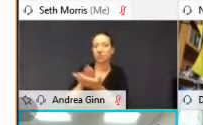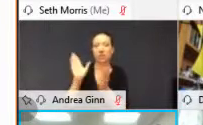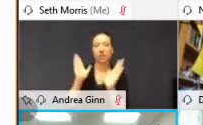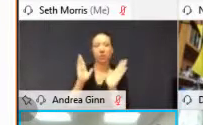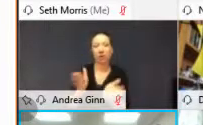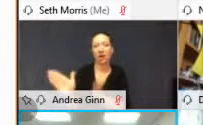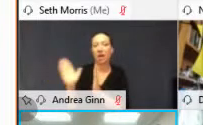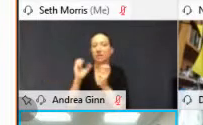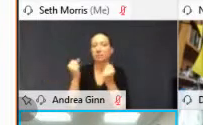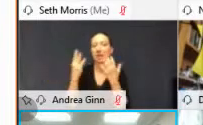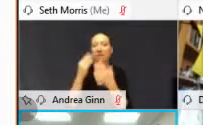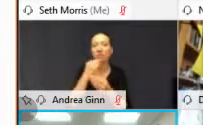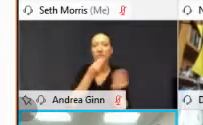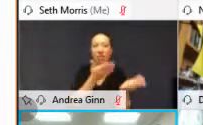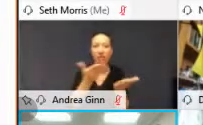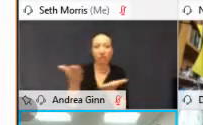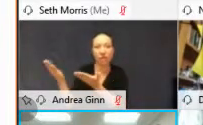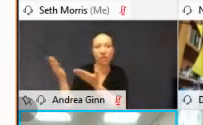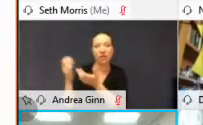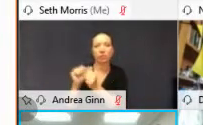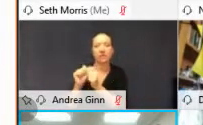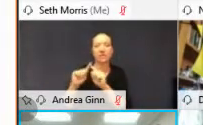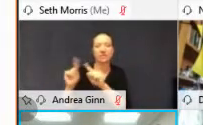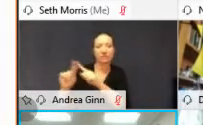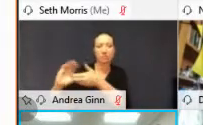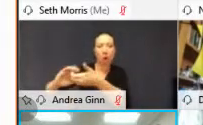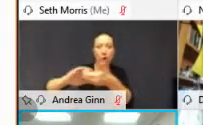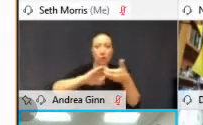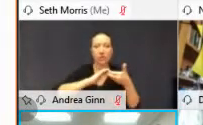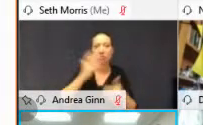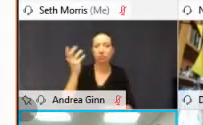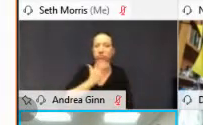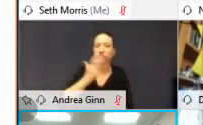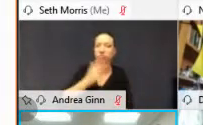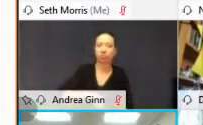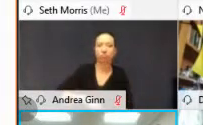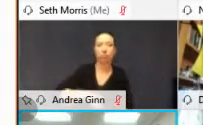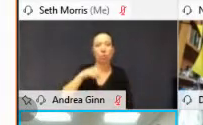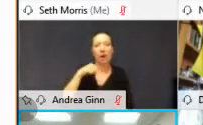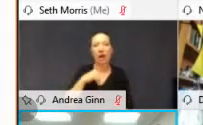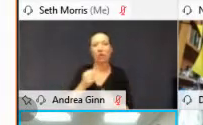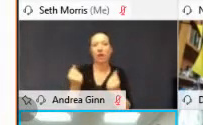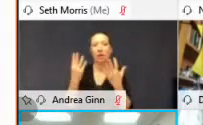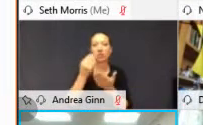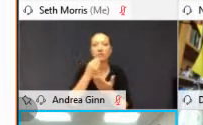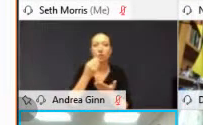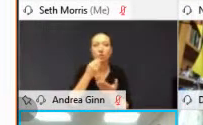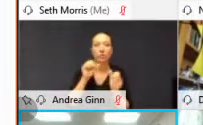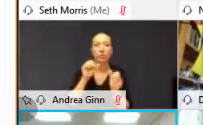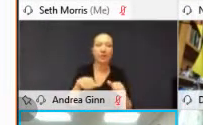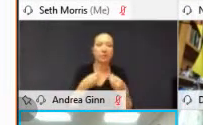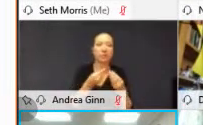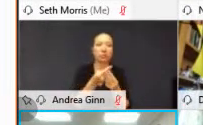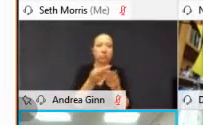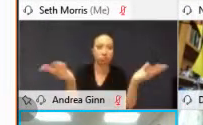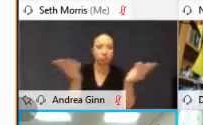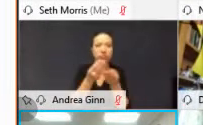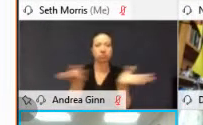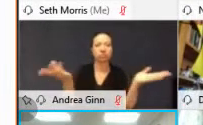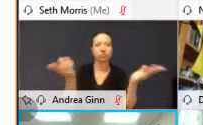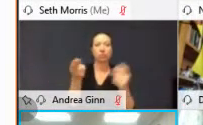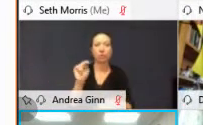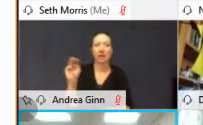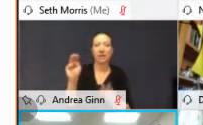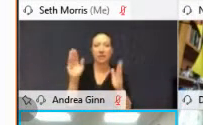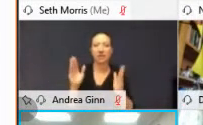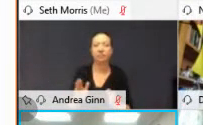partners, and so proud of the amount of food that we've been able to get out to New Mexicans at this time.